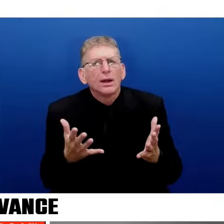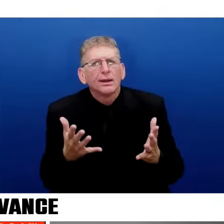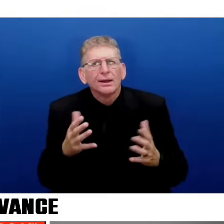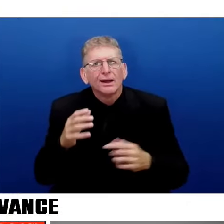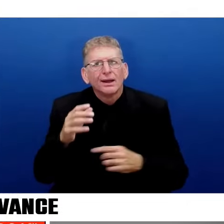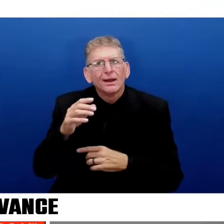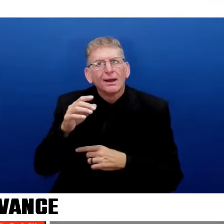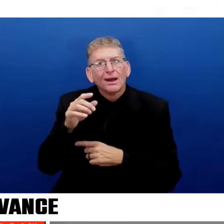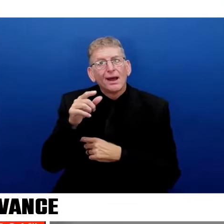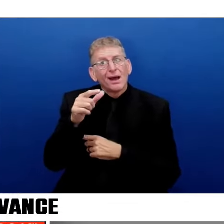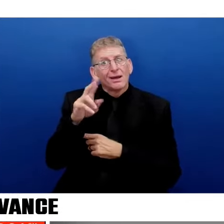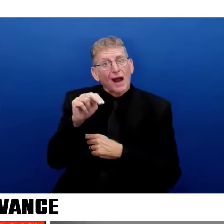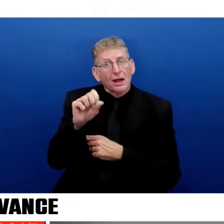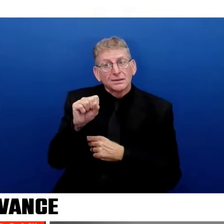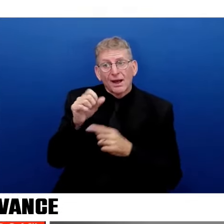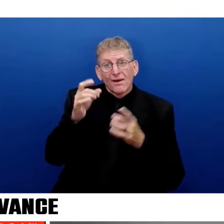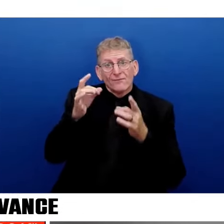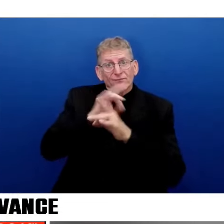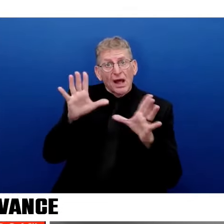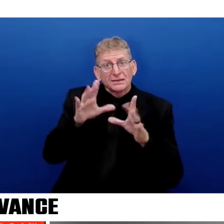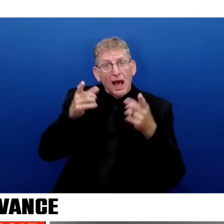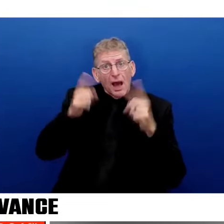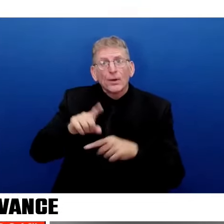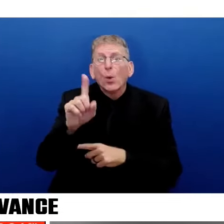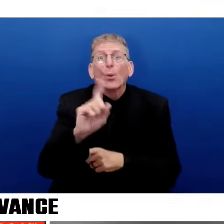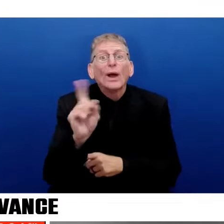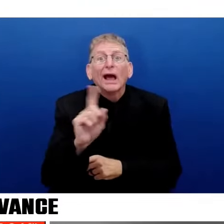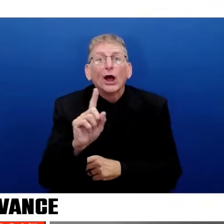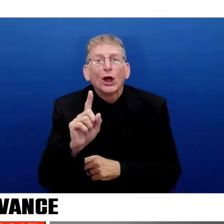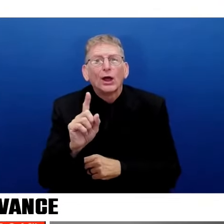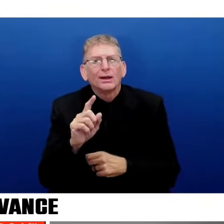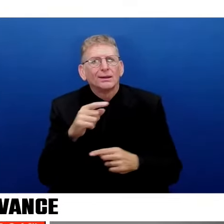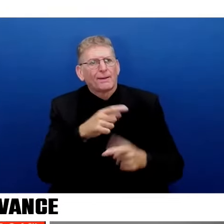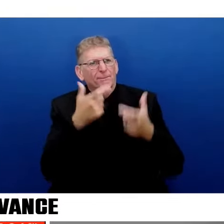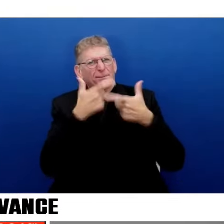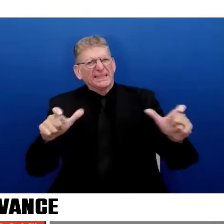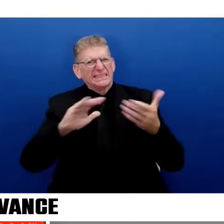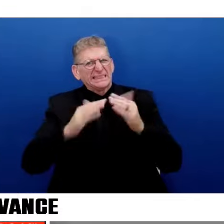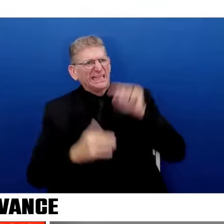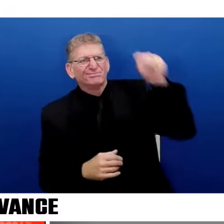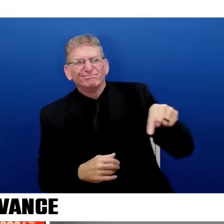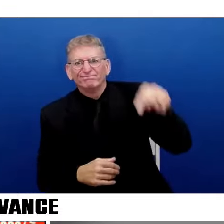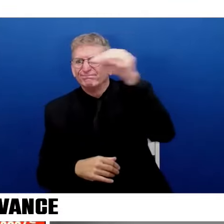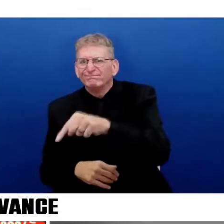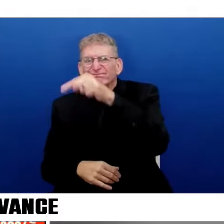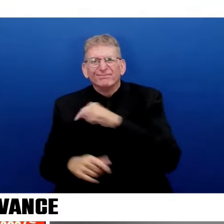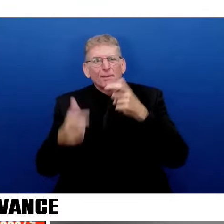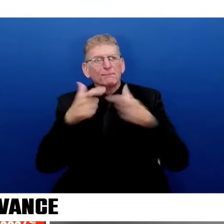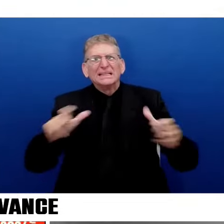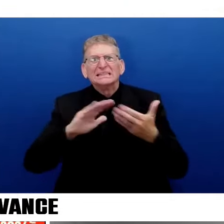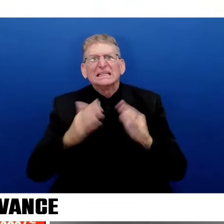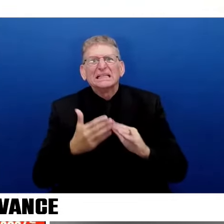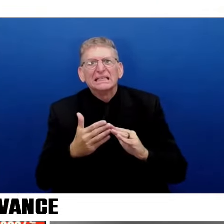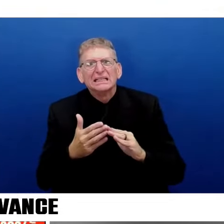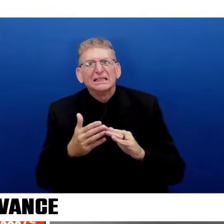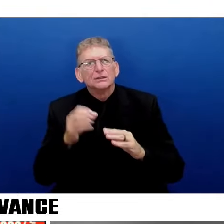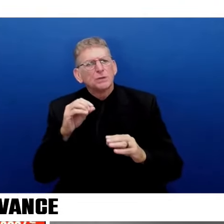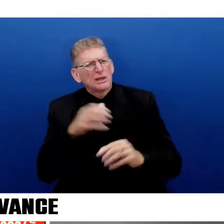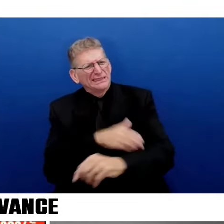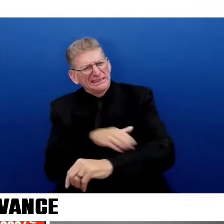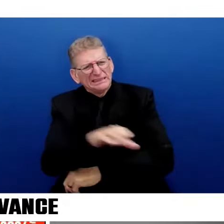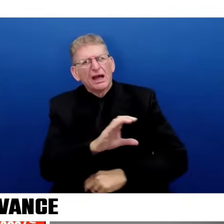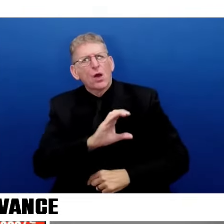And this is why we have to empower law enforcement to arrest the bad guys, put them away, and take gun offenders off the streets. I think there's a